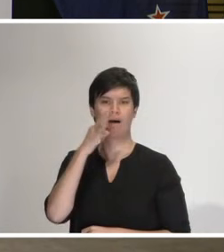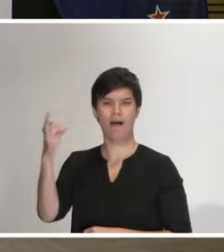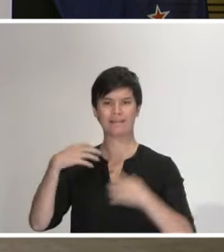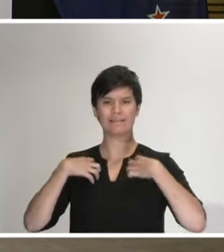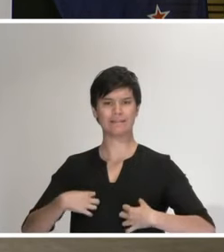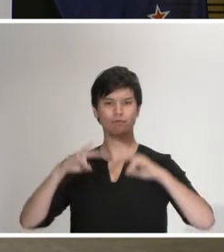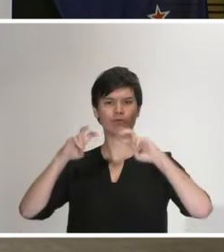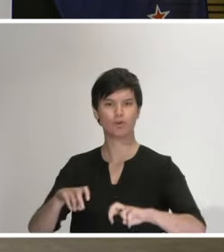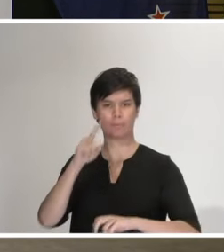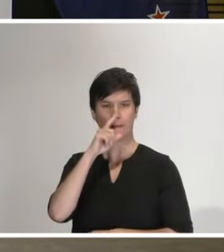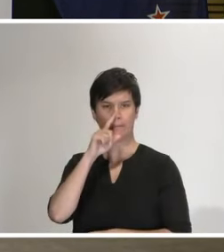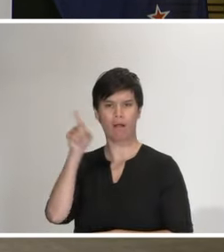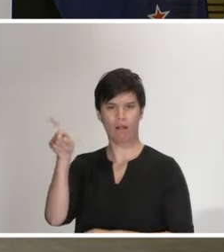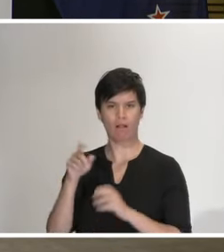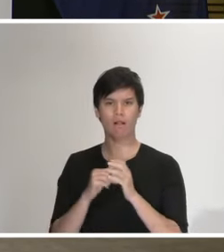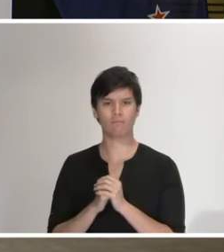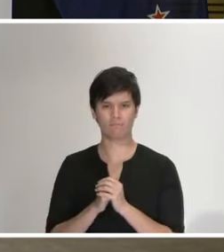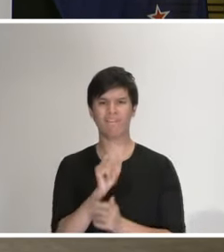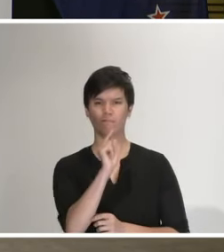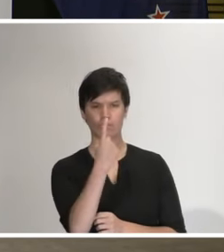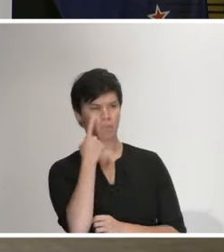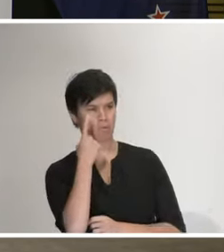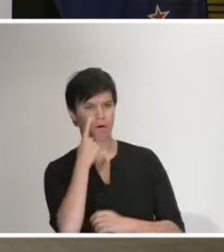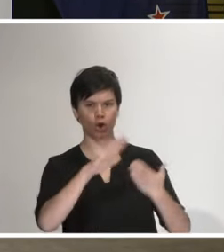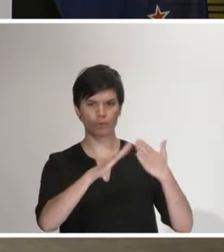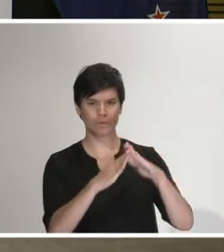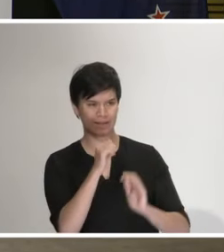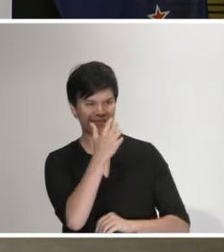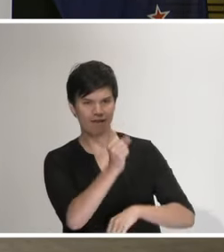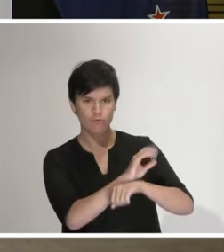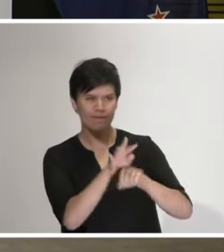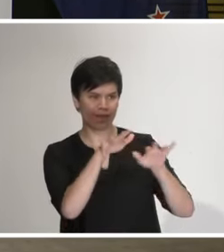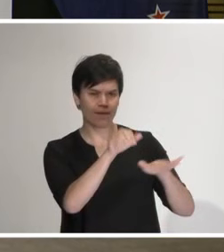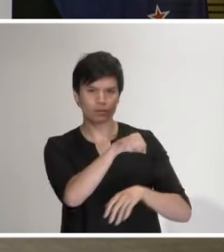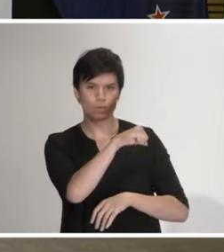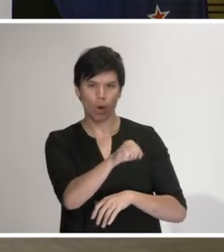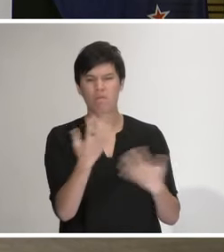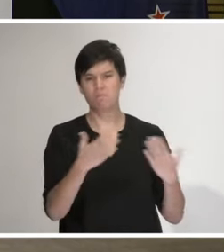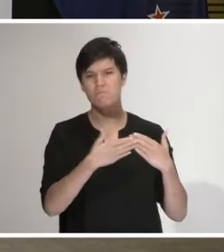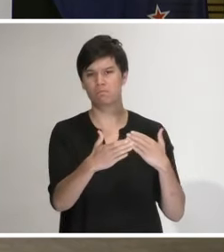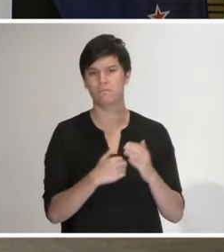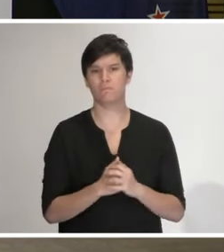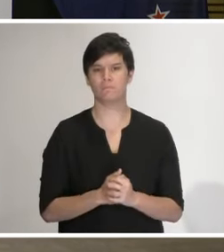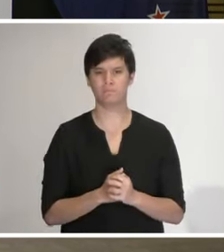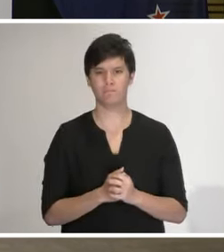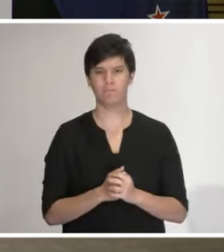or pre-symptomatic people in communities. Legal power to force those tests on people, given they're quite invasive. We don't have